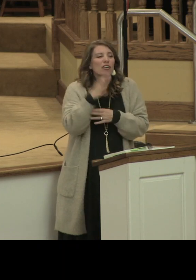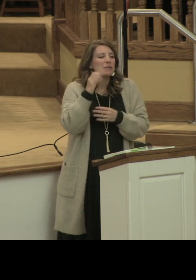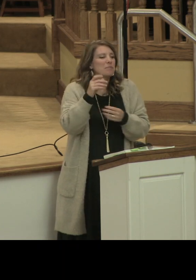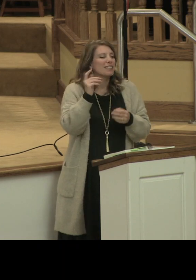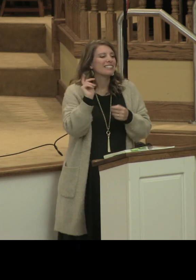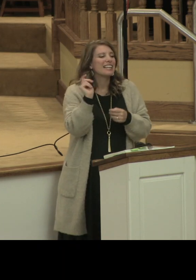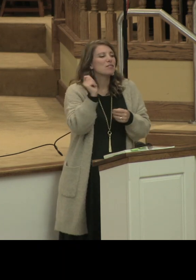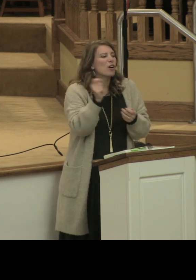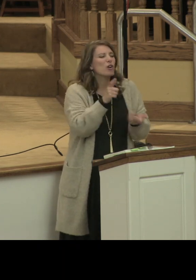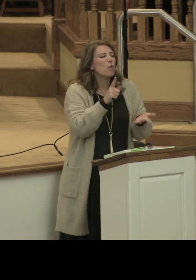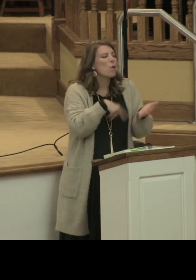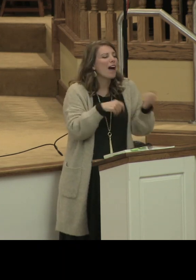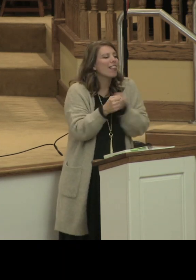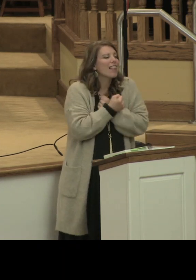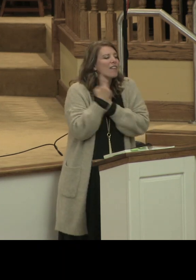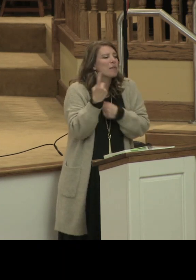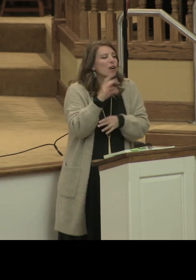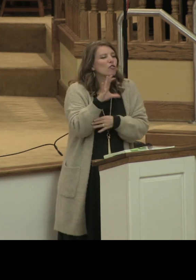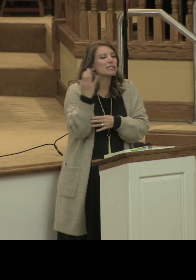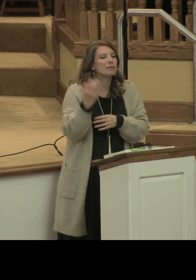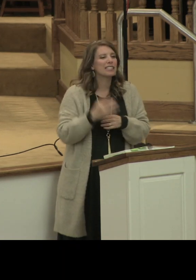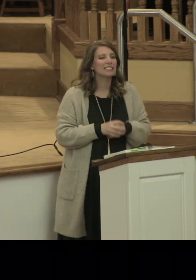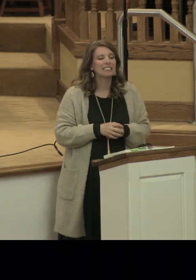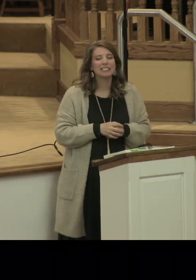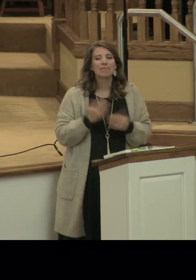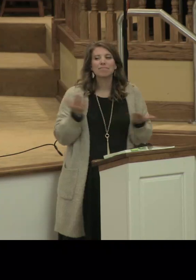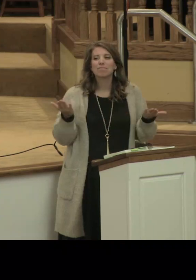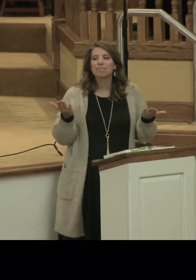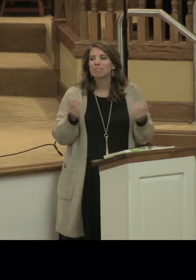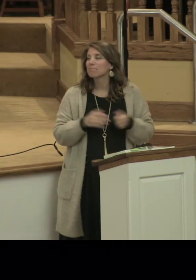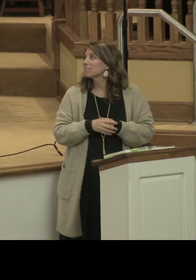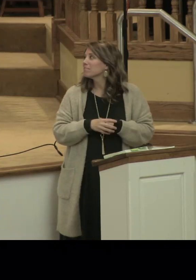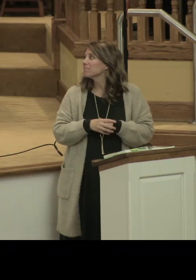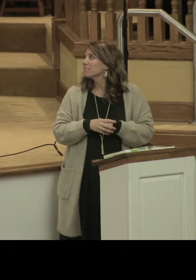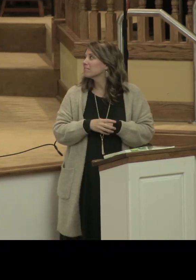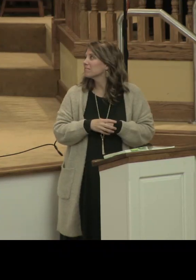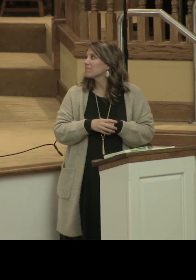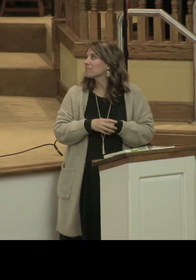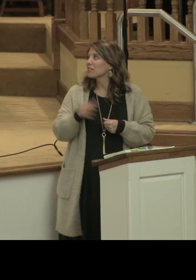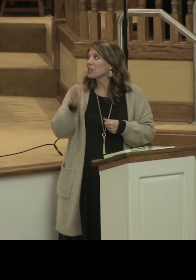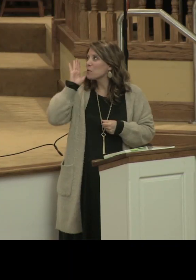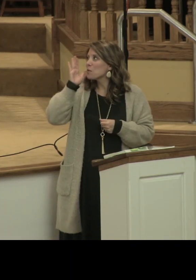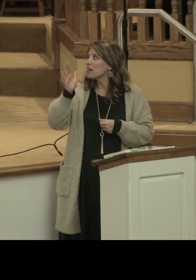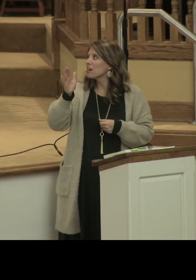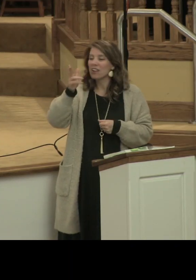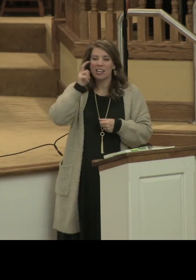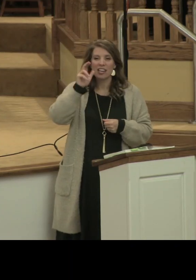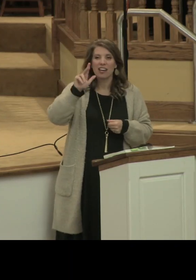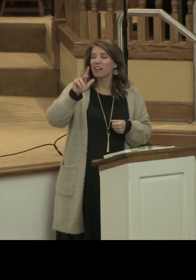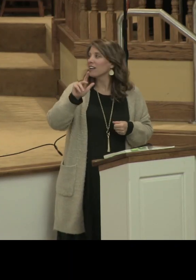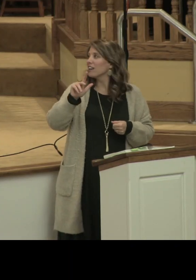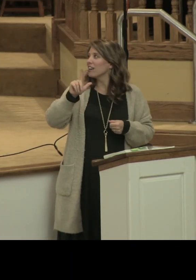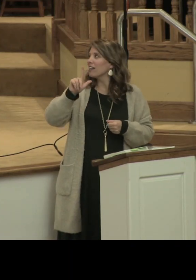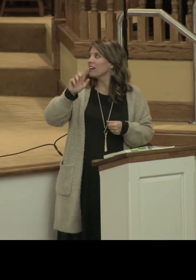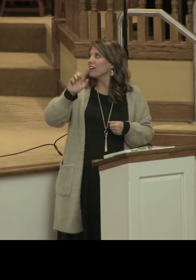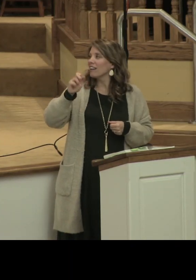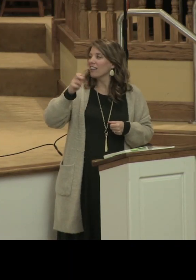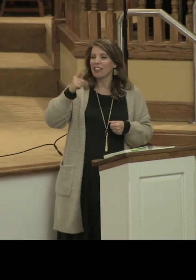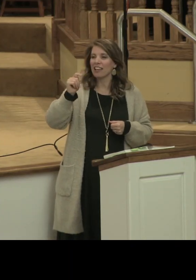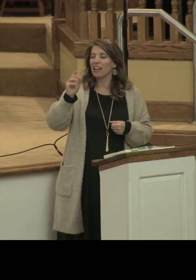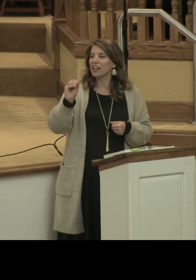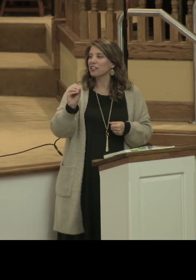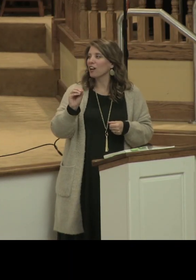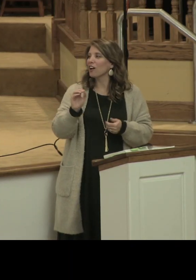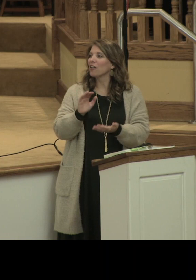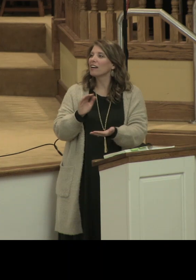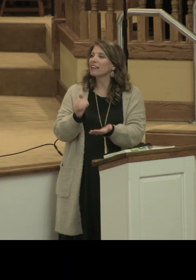testimonies. What a great crowd we have here tonight. And praise the Lord for that. We're going to hear Leto sing again, Miss Jennifer on the piano. Anybody, what do you love about Christmas? Brother